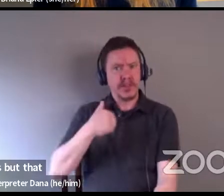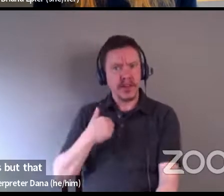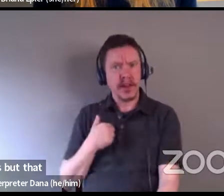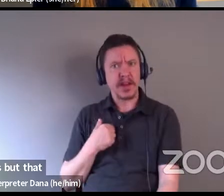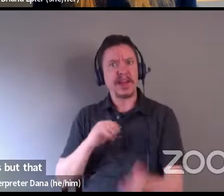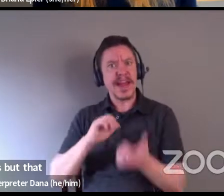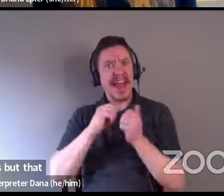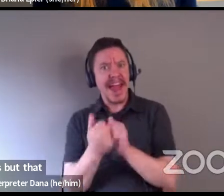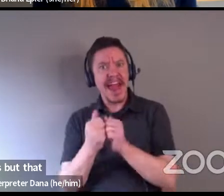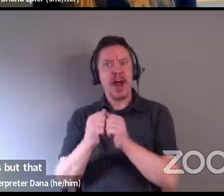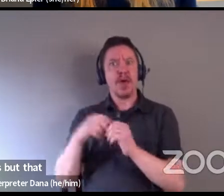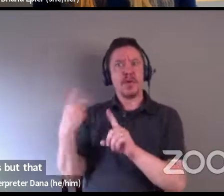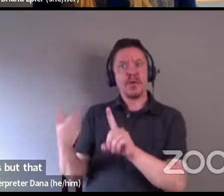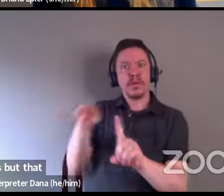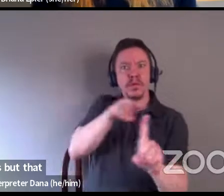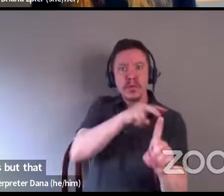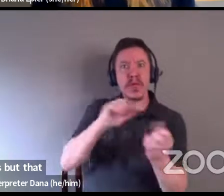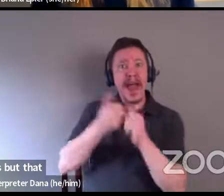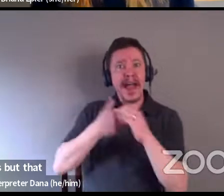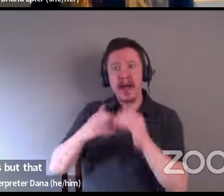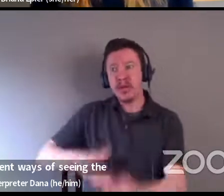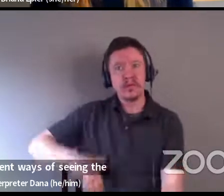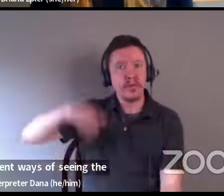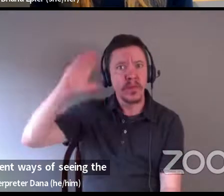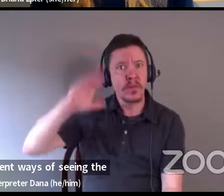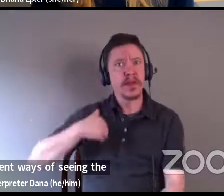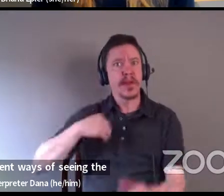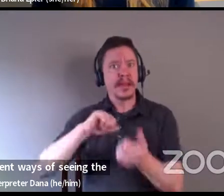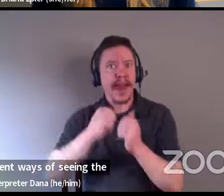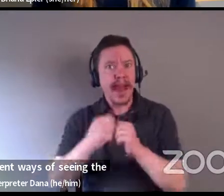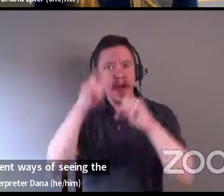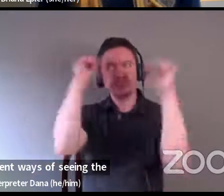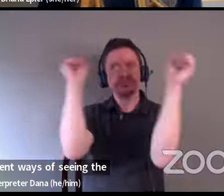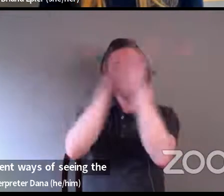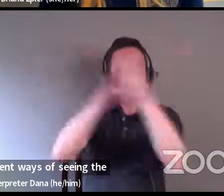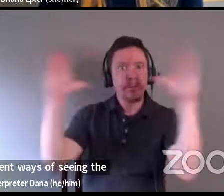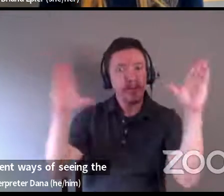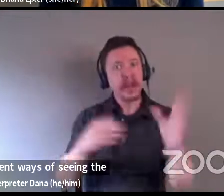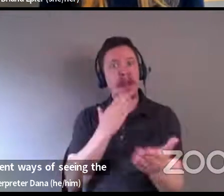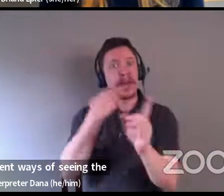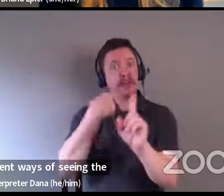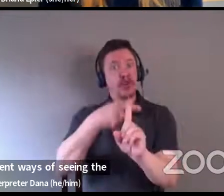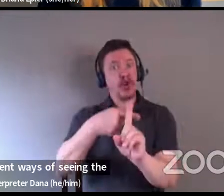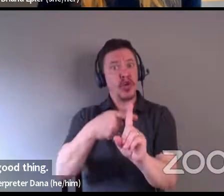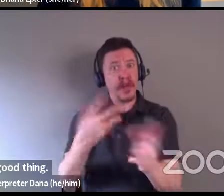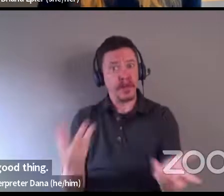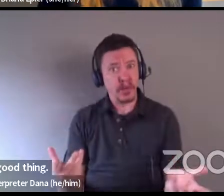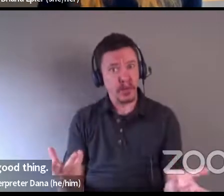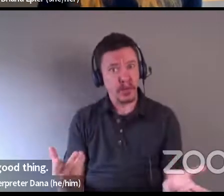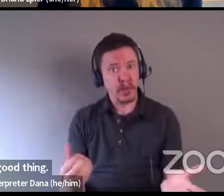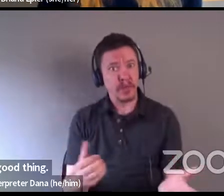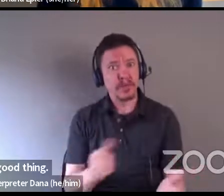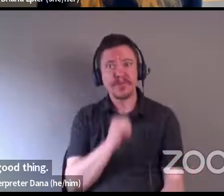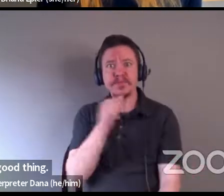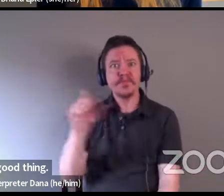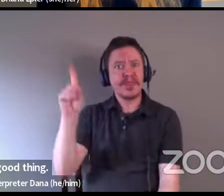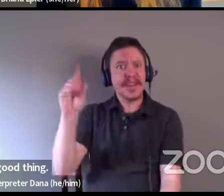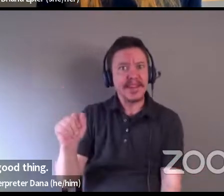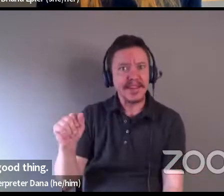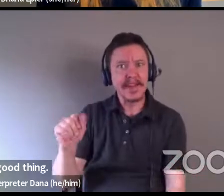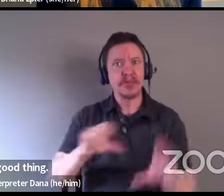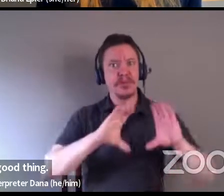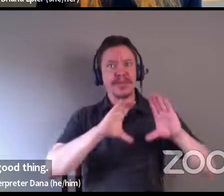ways of seeing the world, and that's a good thing. That actually it's not a disabled table,